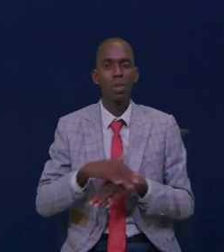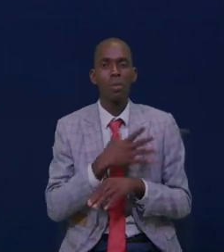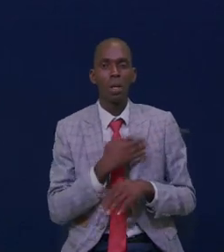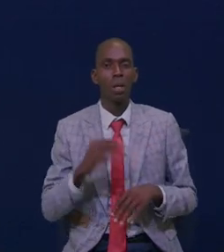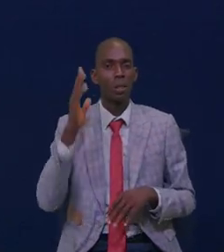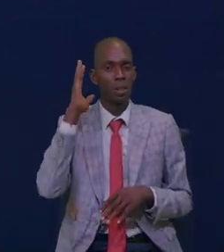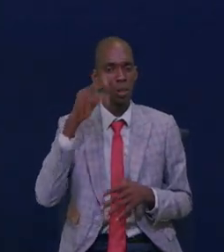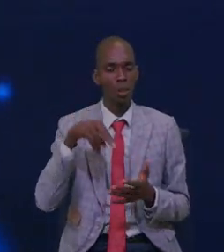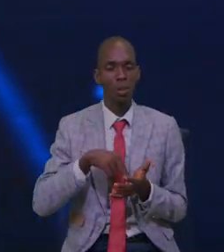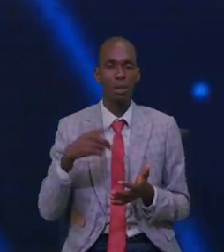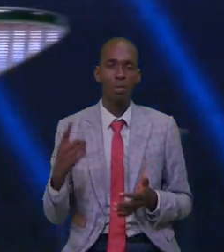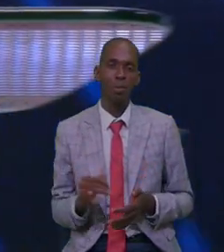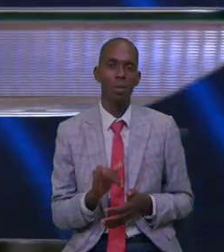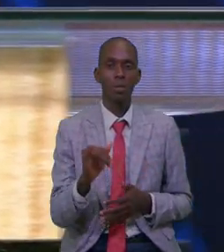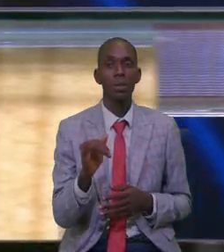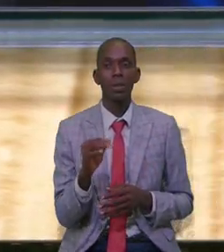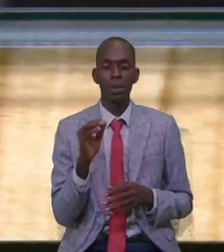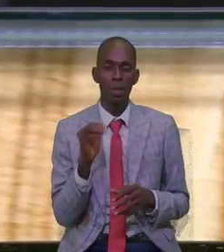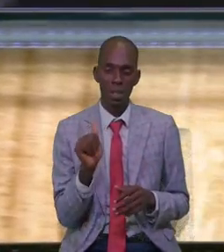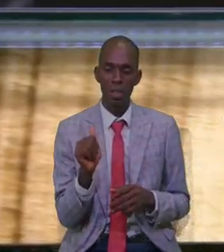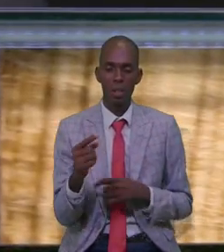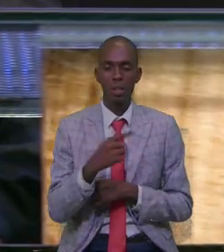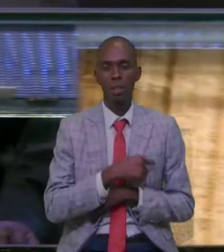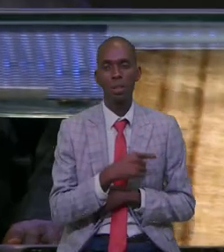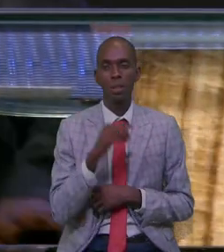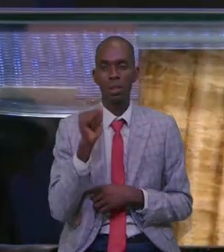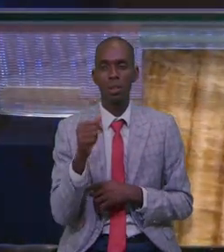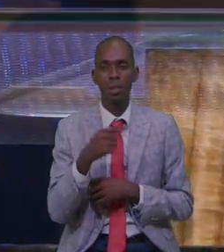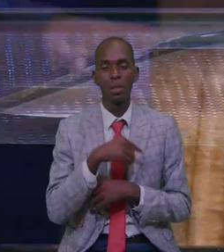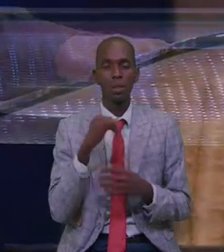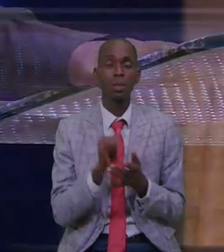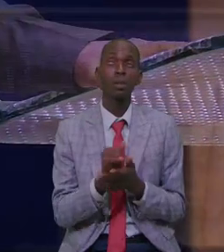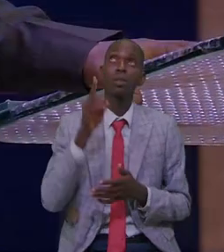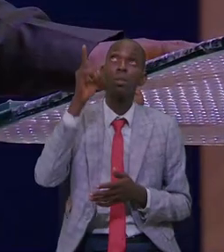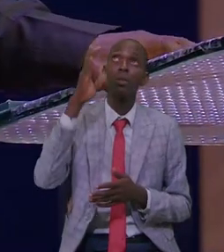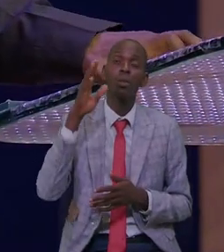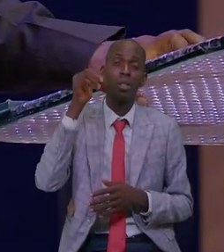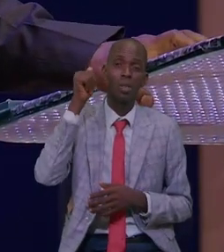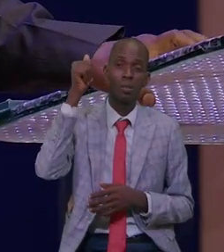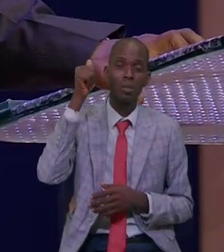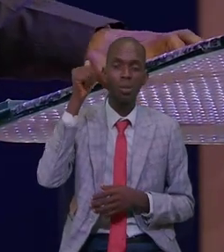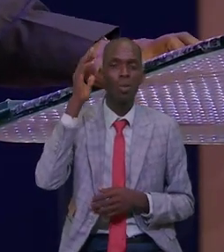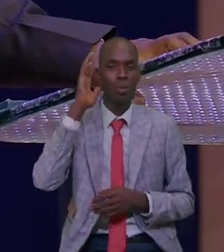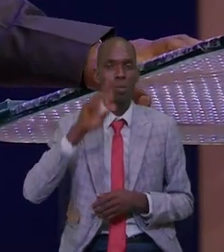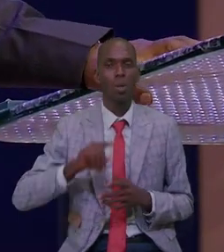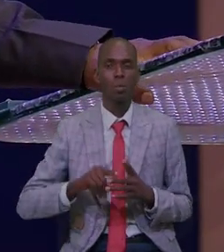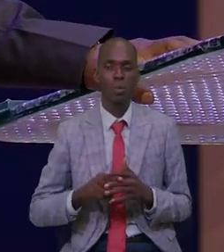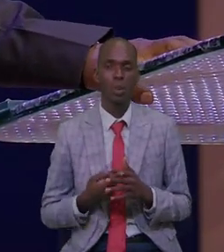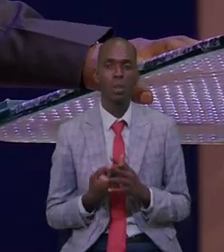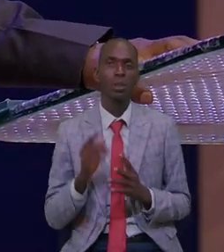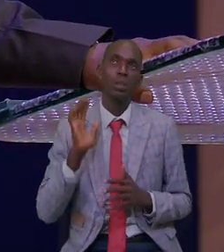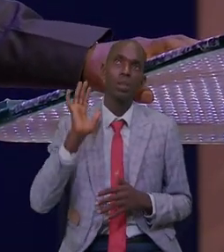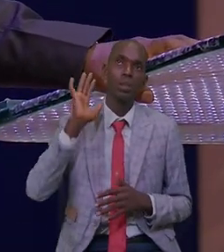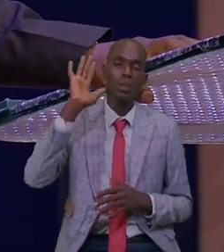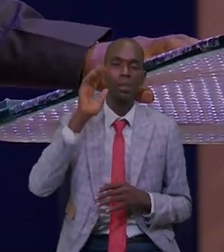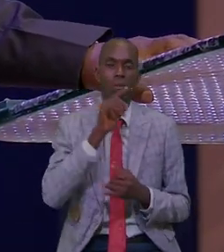stand forever. A day that God himself will begin his